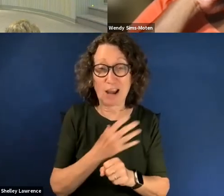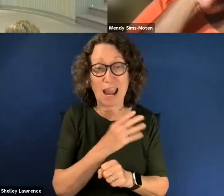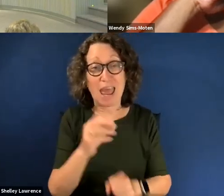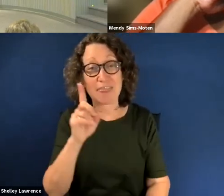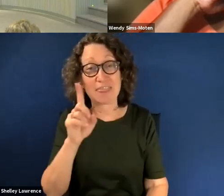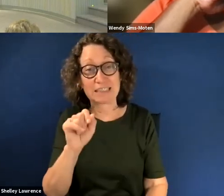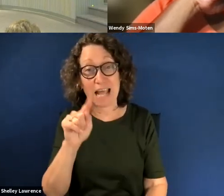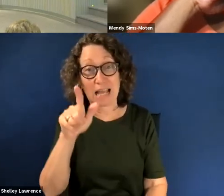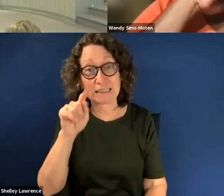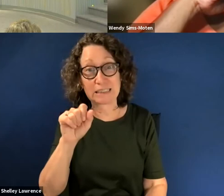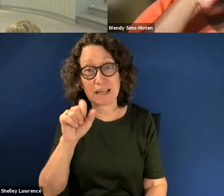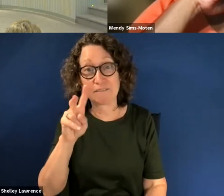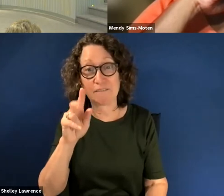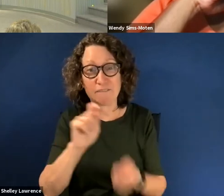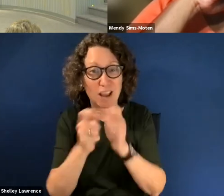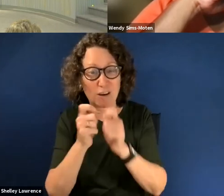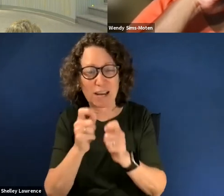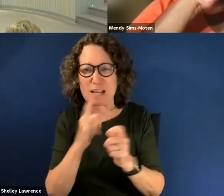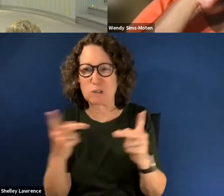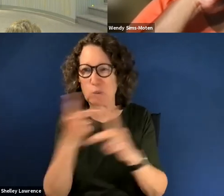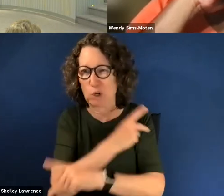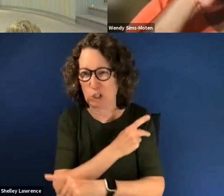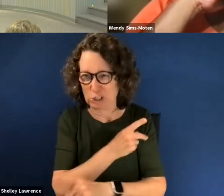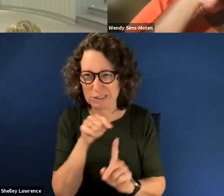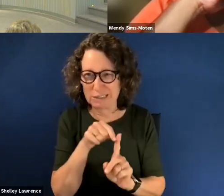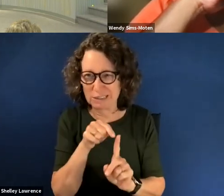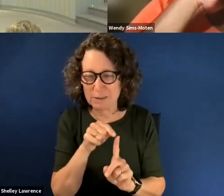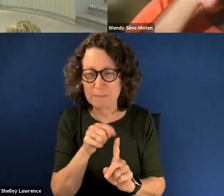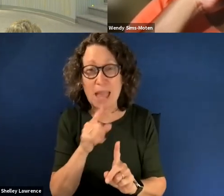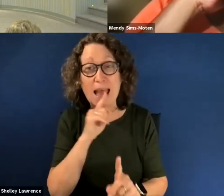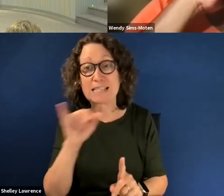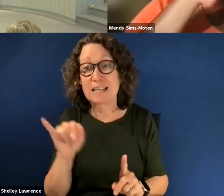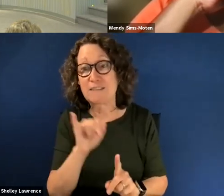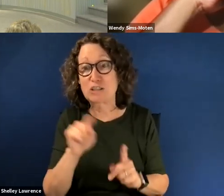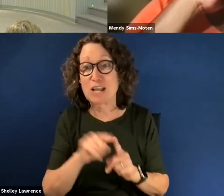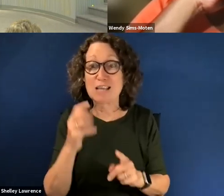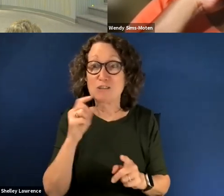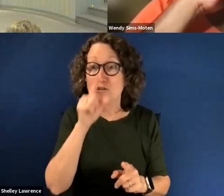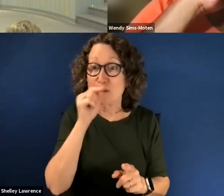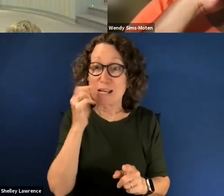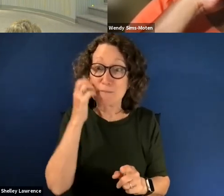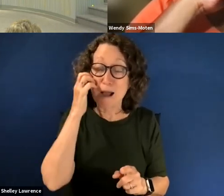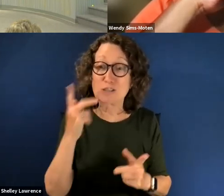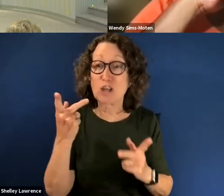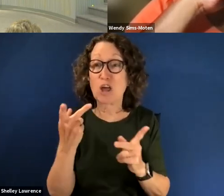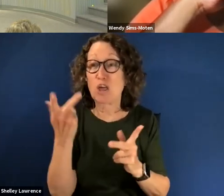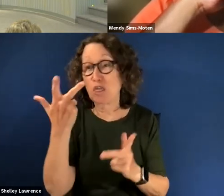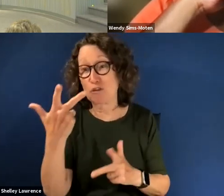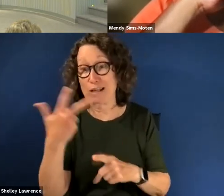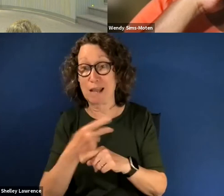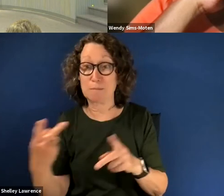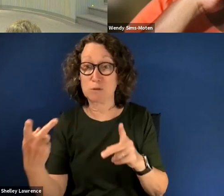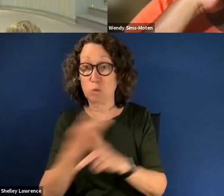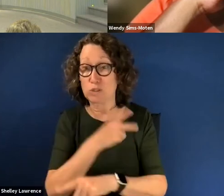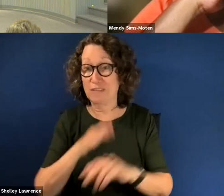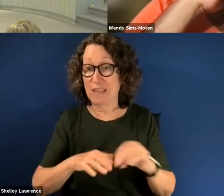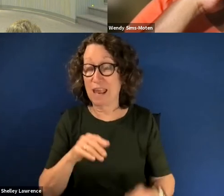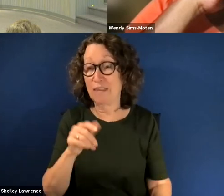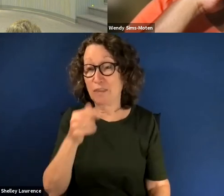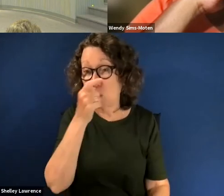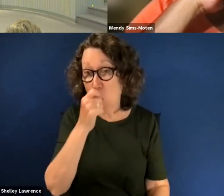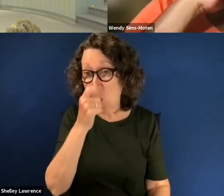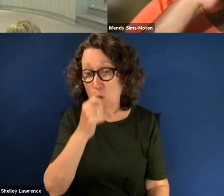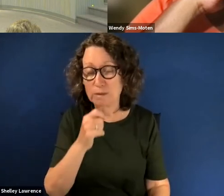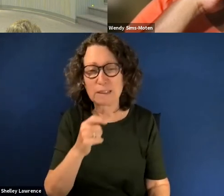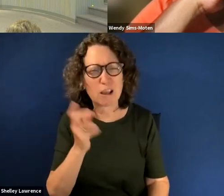Delta variant is a far nastier virus, as infectious as chickenpox, three times more so than the common cold. It is hard